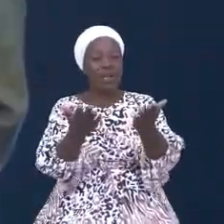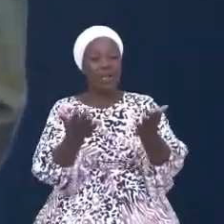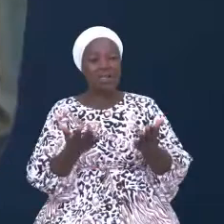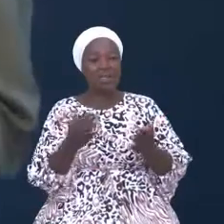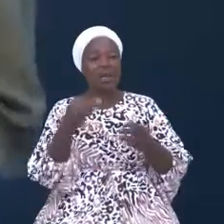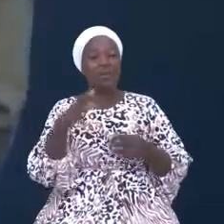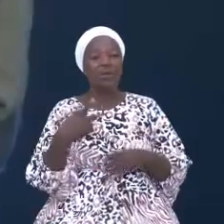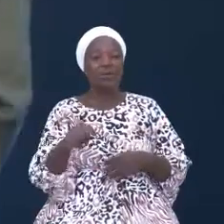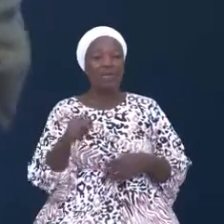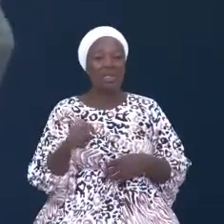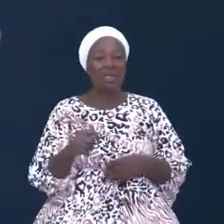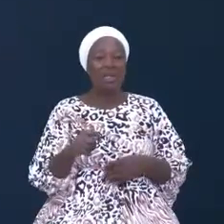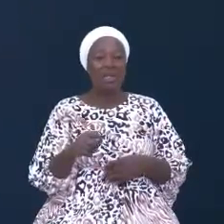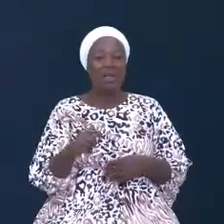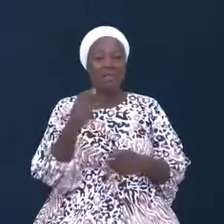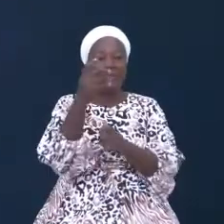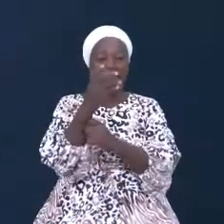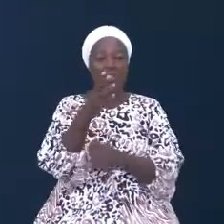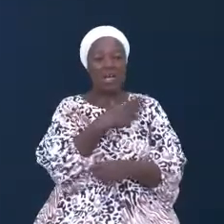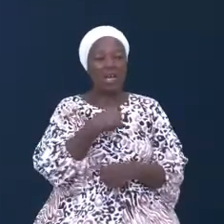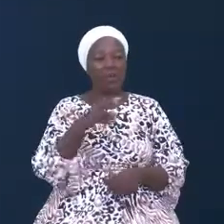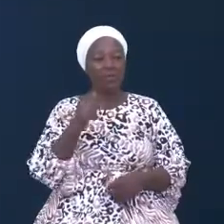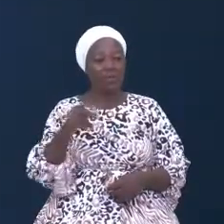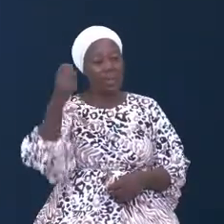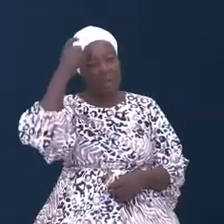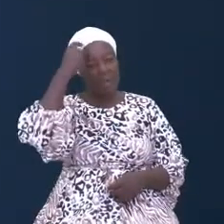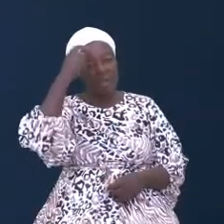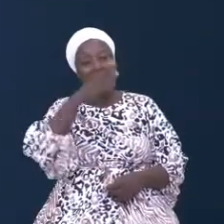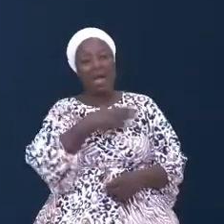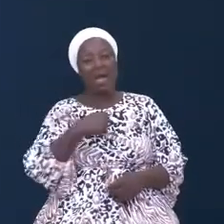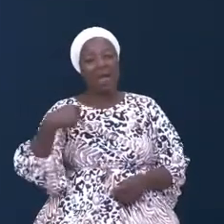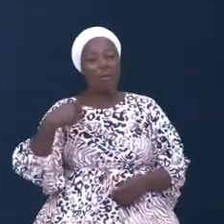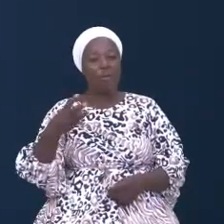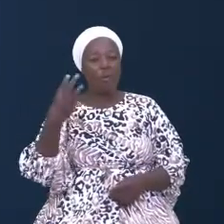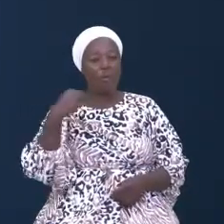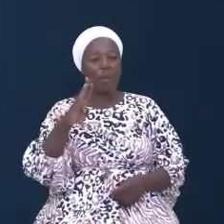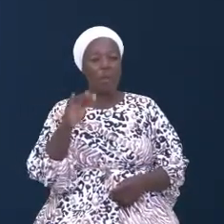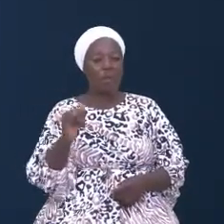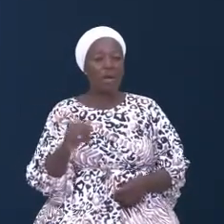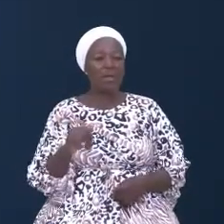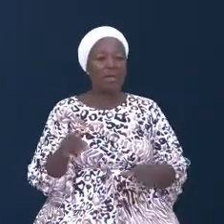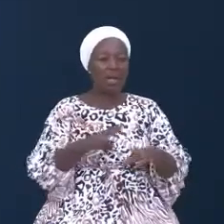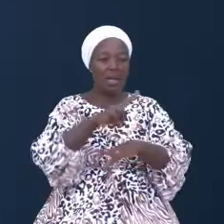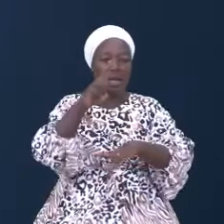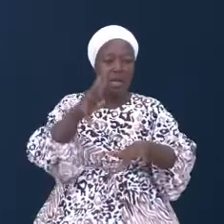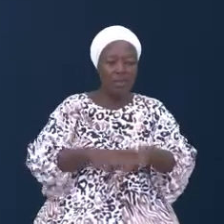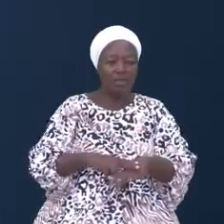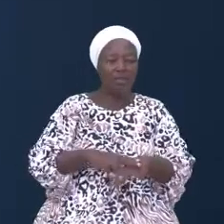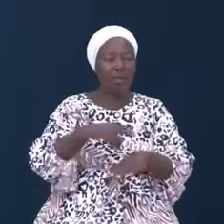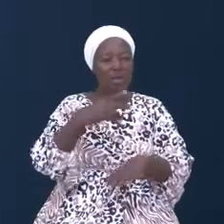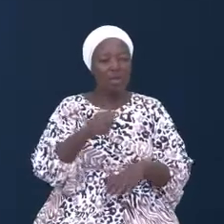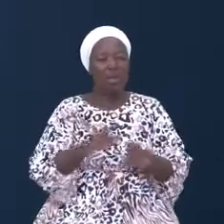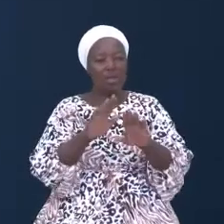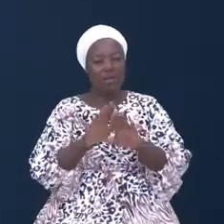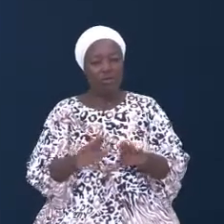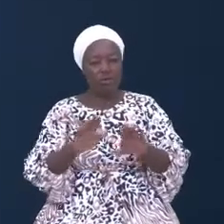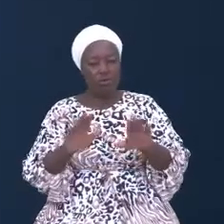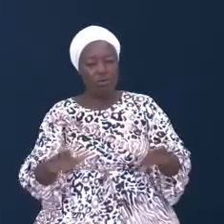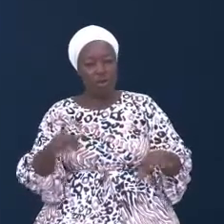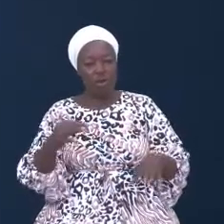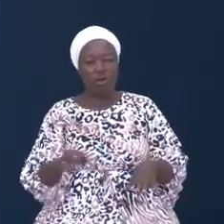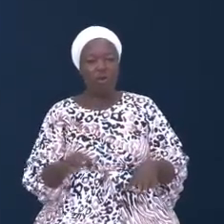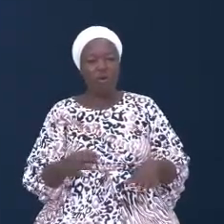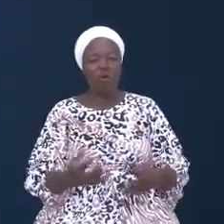flesh and of the mind, and were by nature the children of